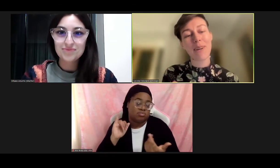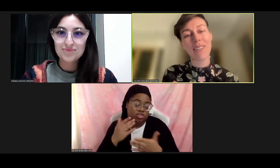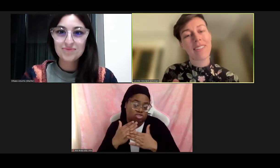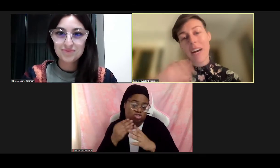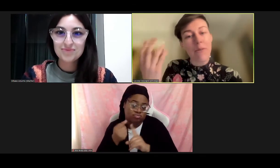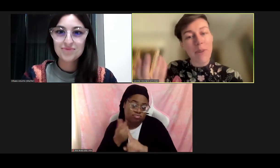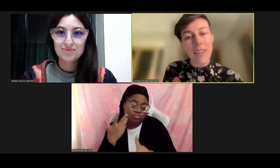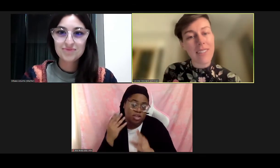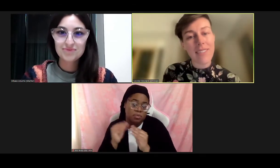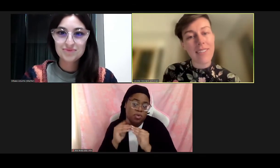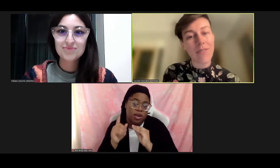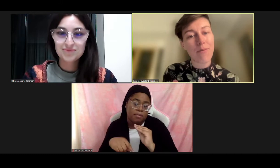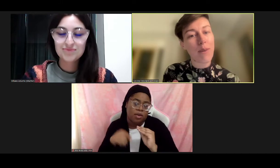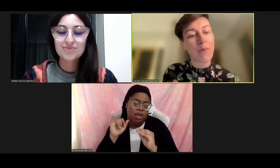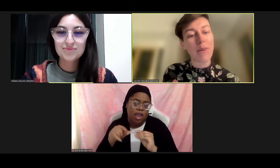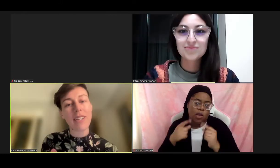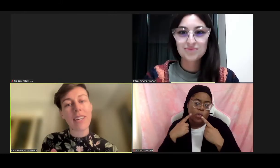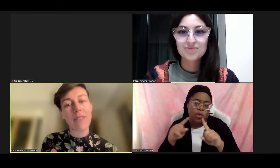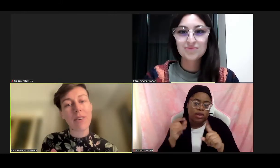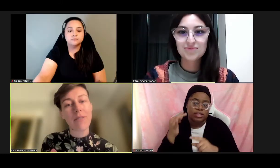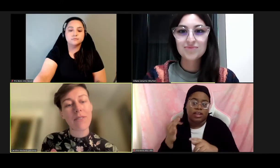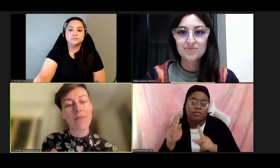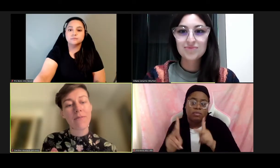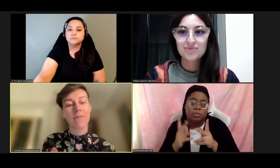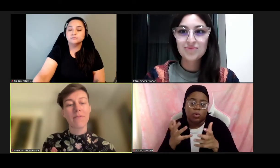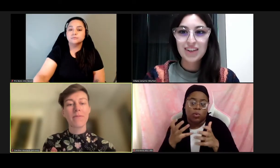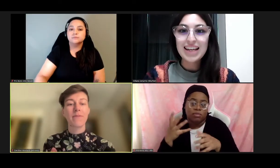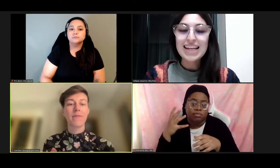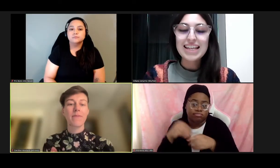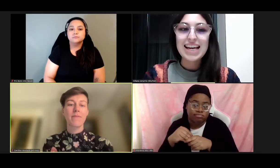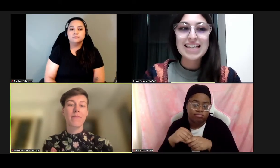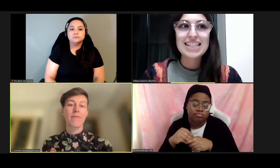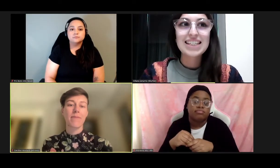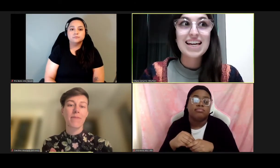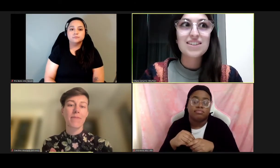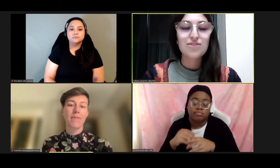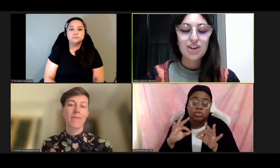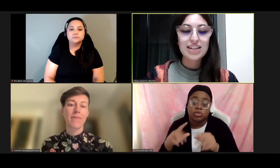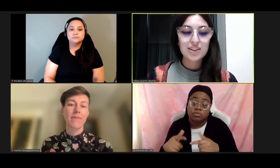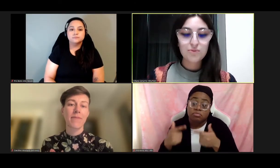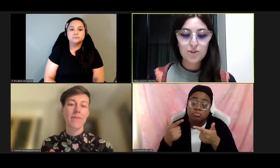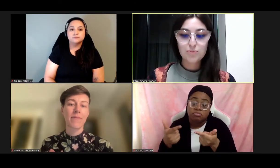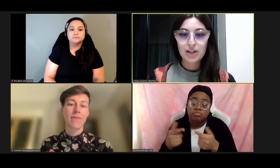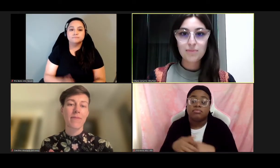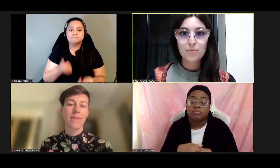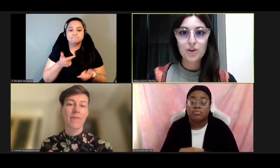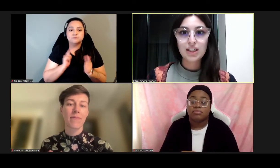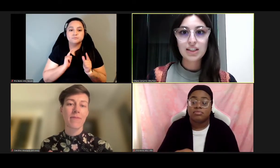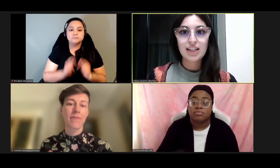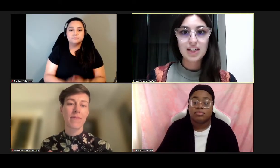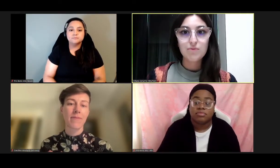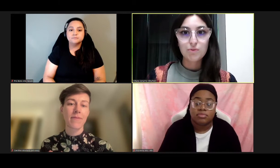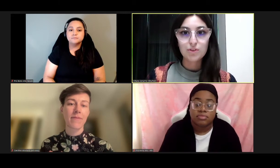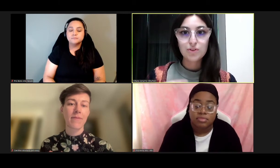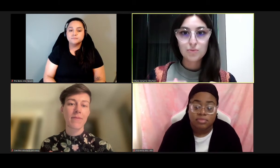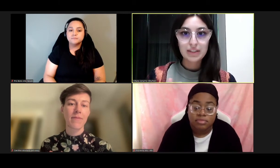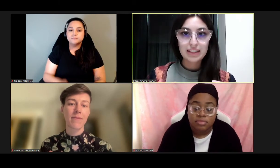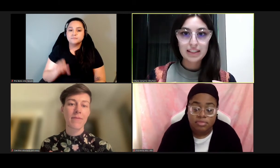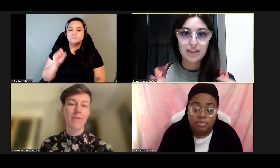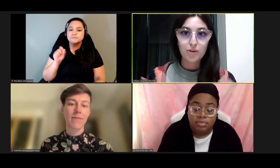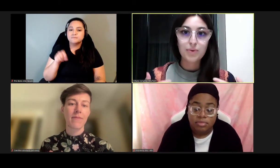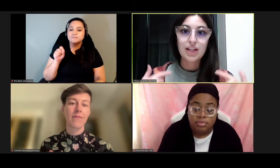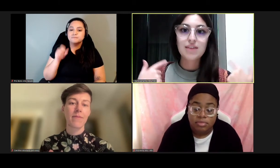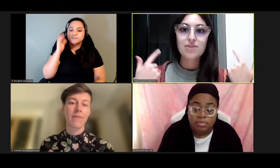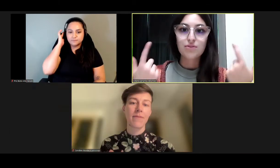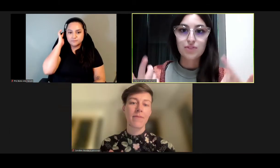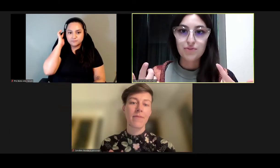more about how it works if people want to get involved? Yes. For us, it was very important that if we want to